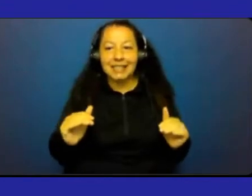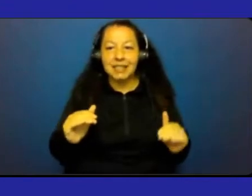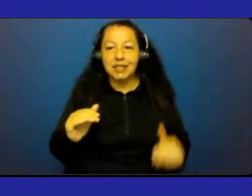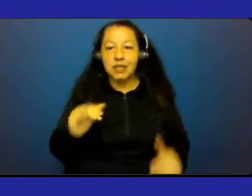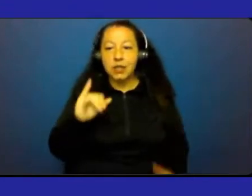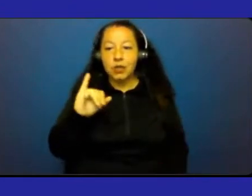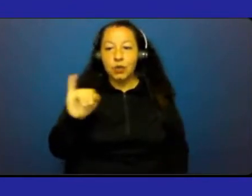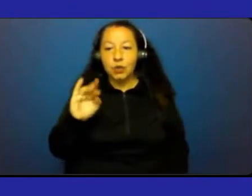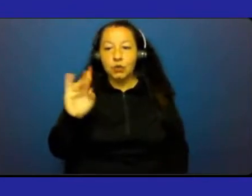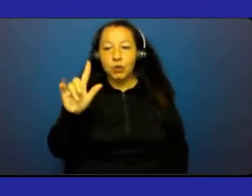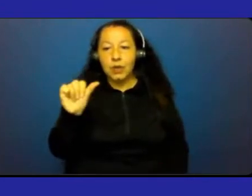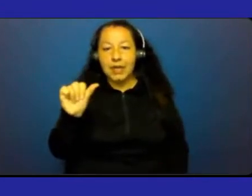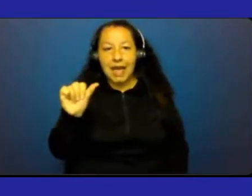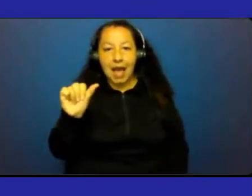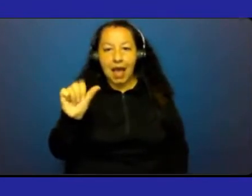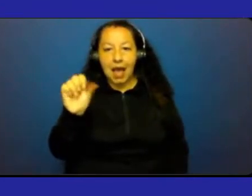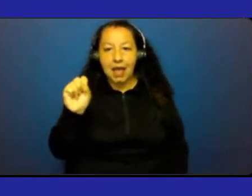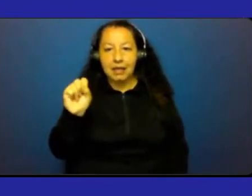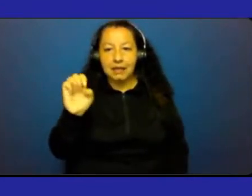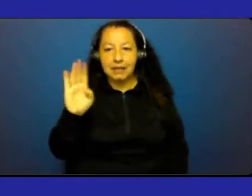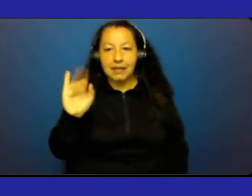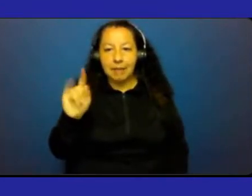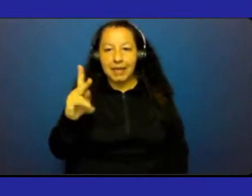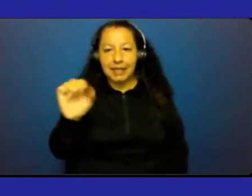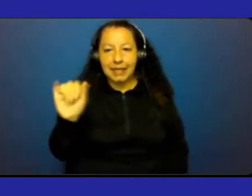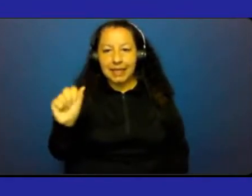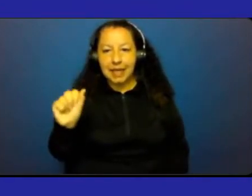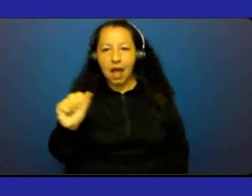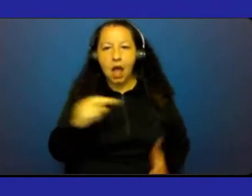Julia Savinkina, nurse, Coney Island Hospital.